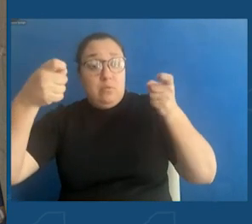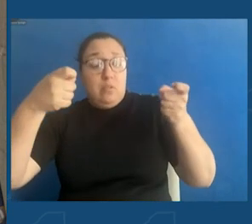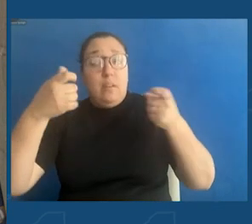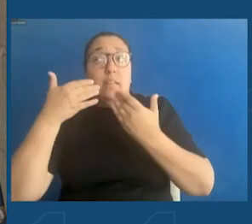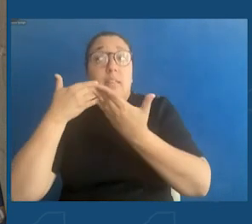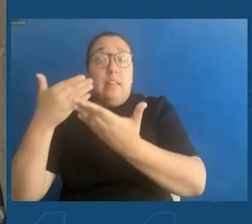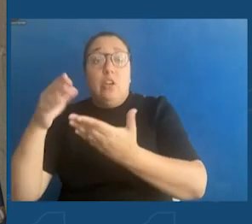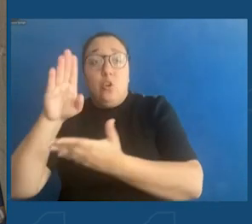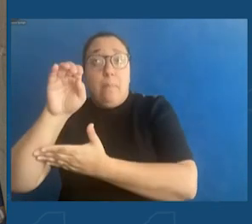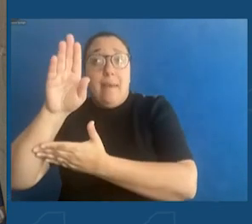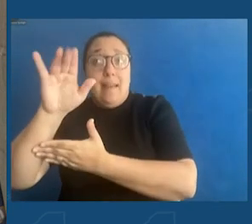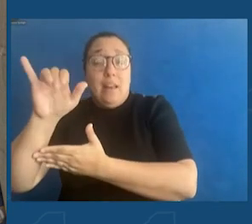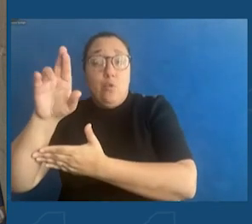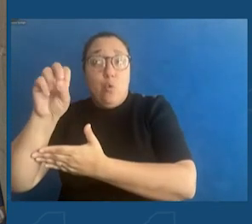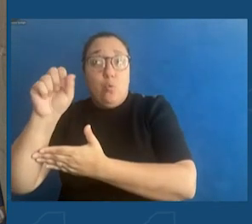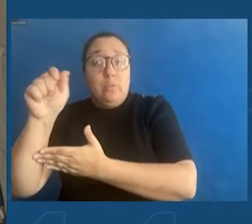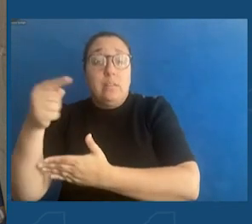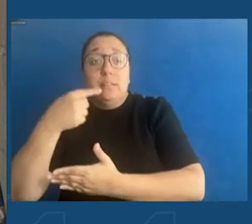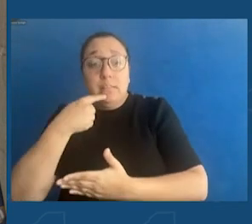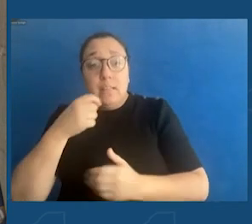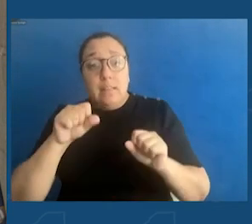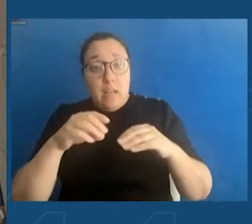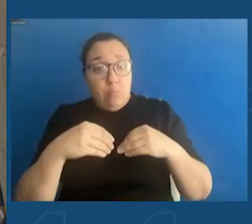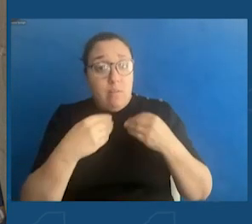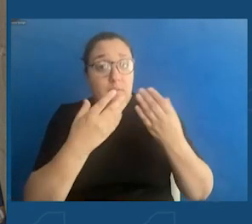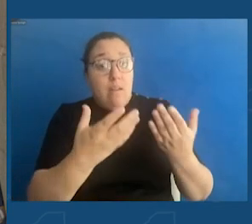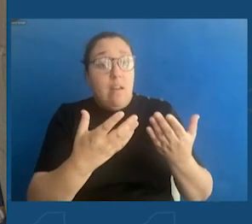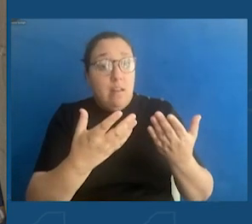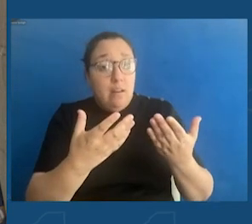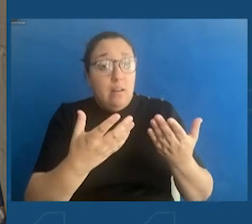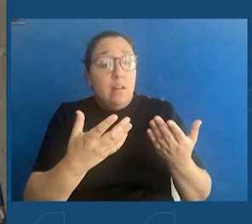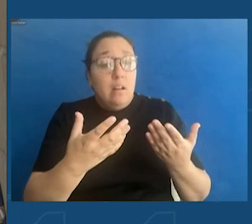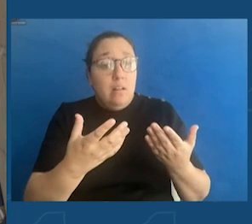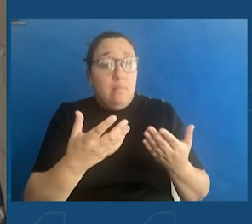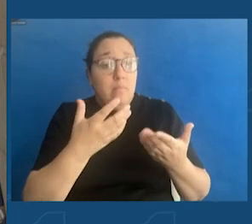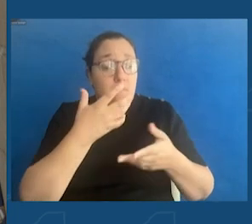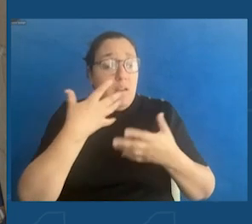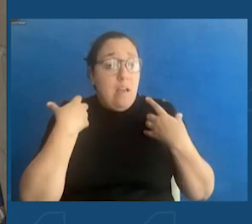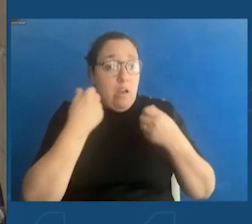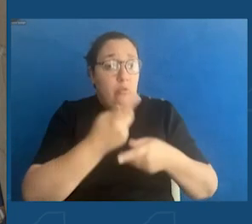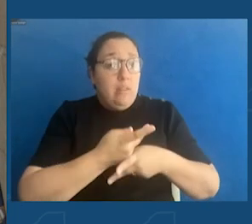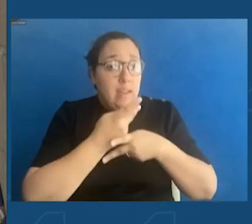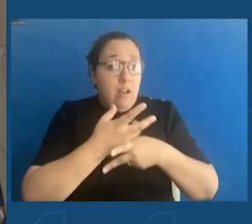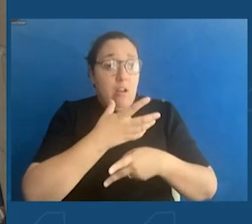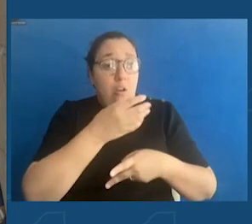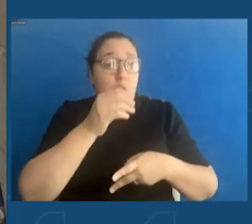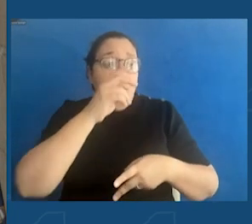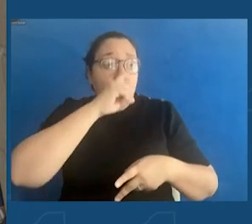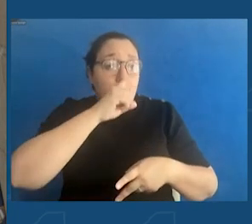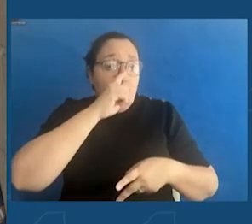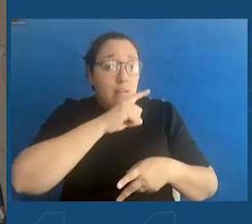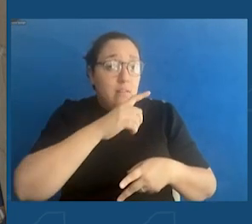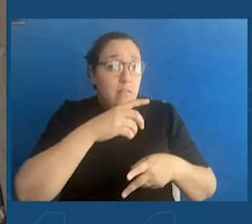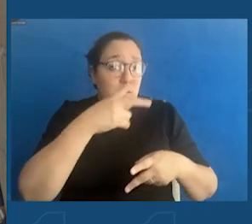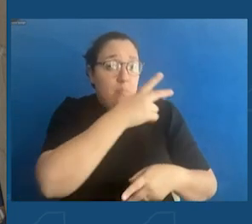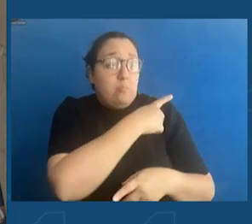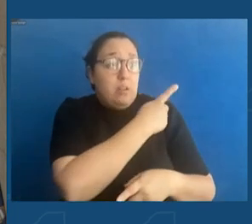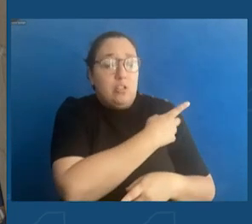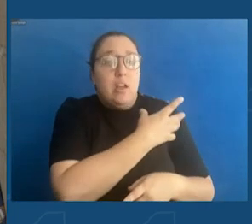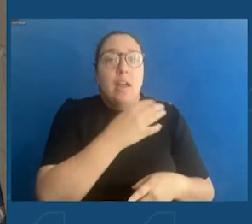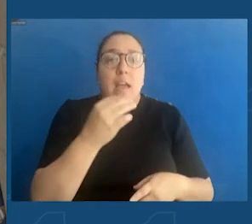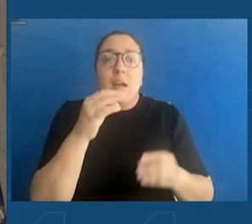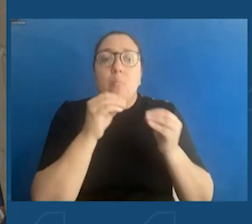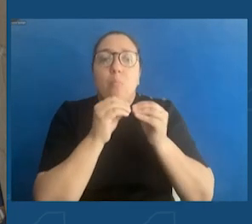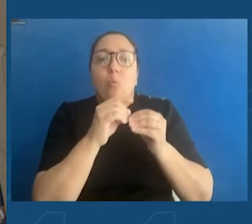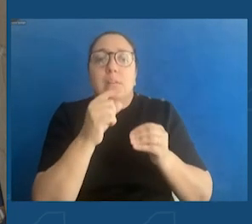students to provide health care on a simulated patient. It offers more opportunities to be even in more intense situations